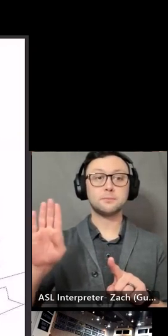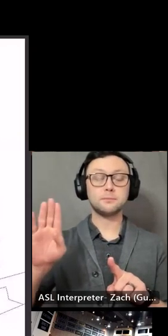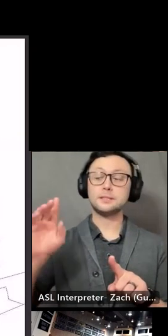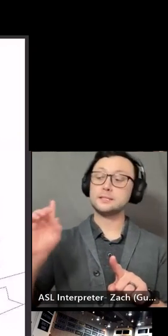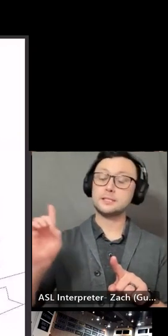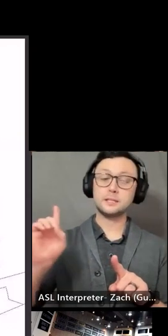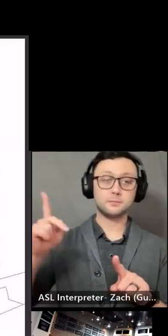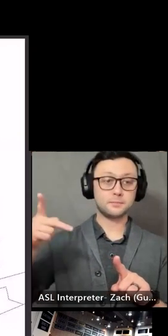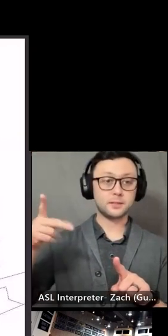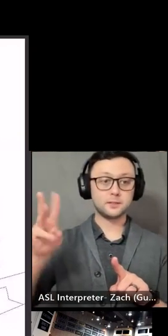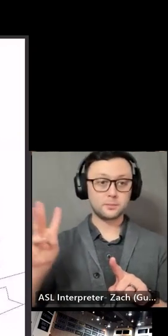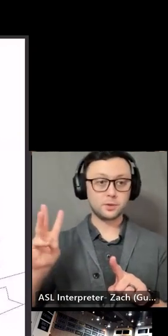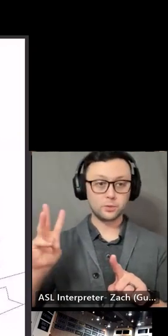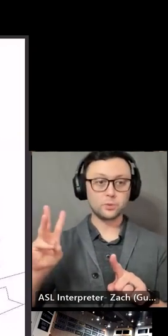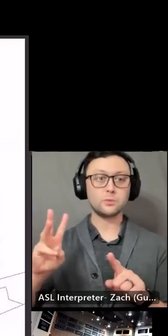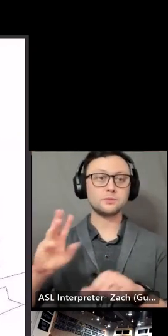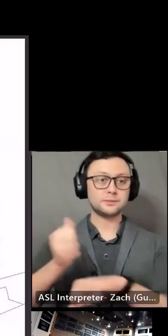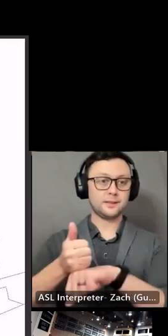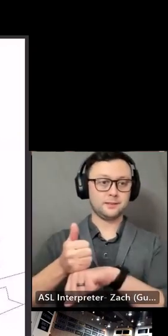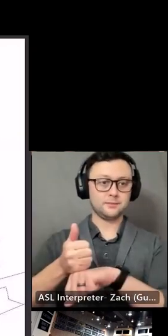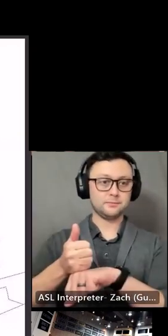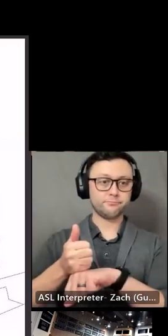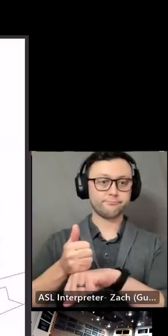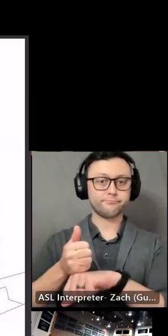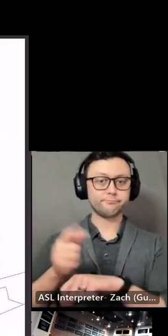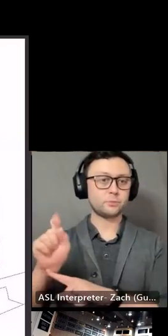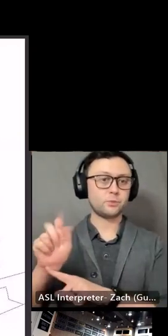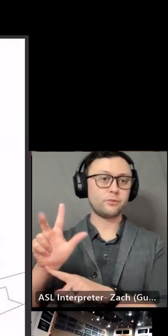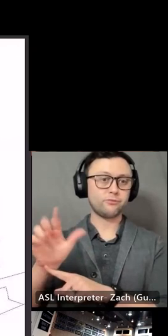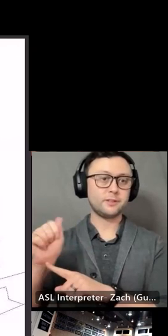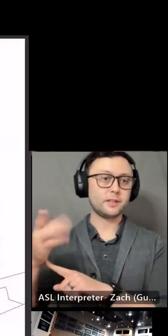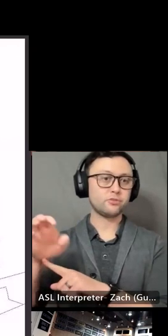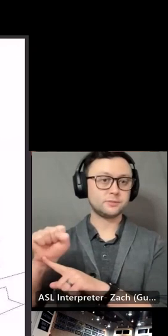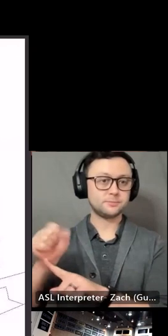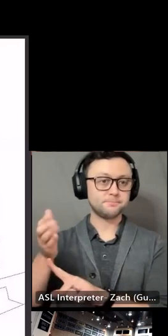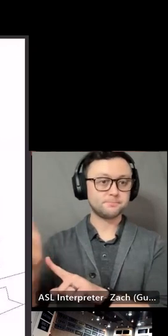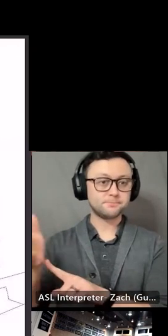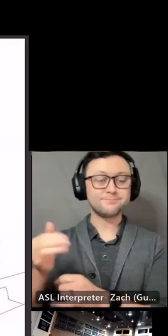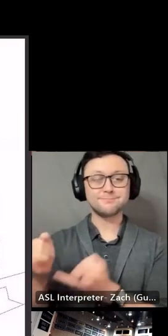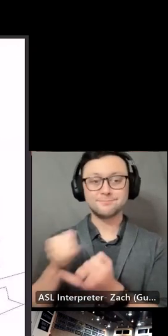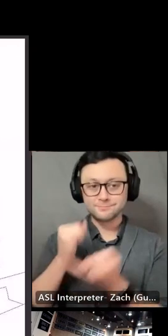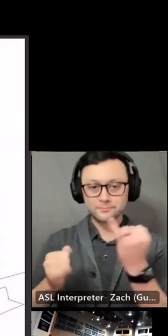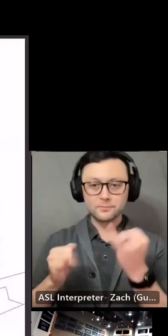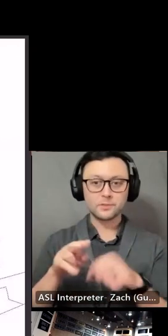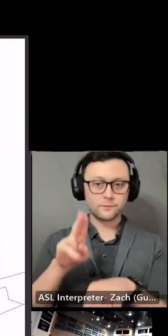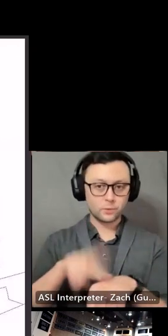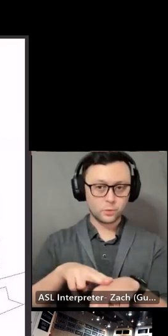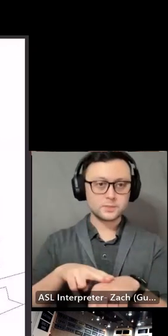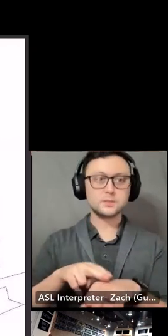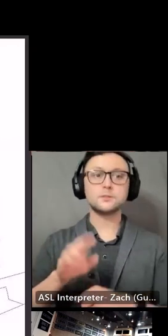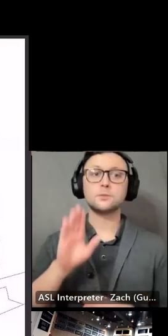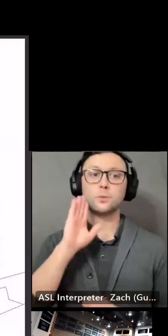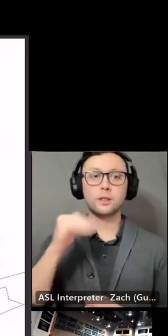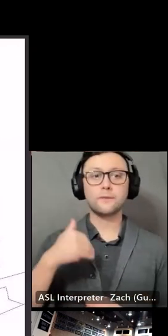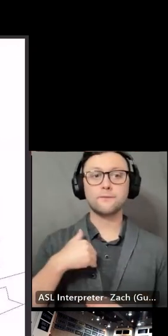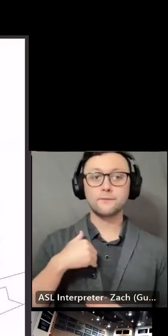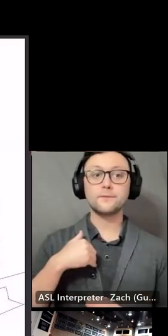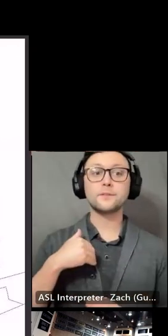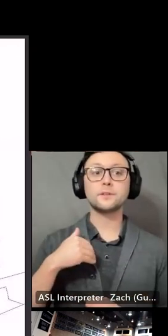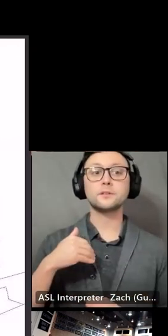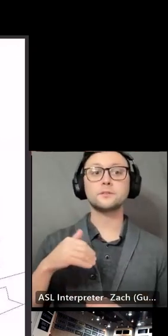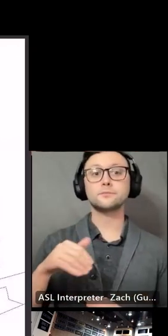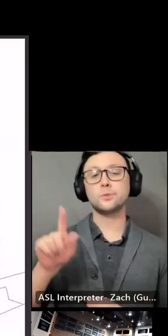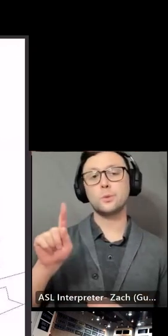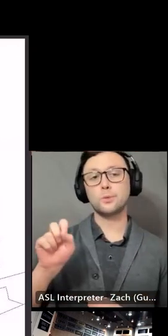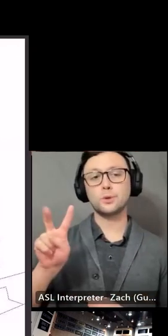at the very top of it for our display. And then finally, of course, we have maintained the full